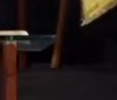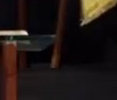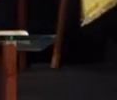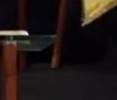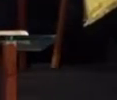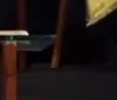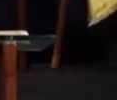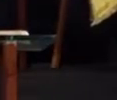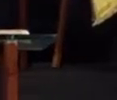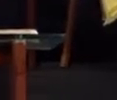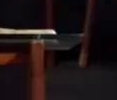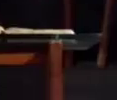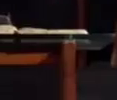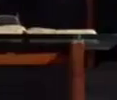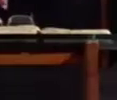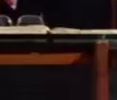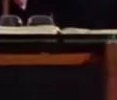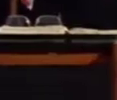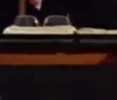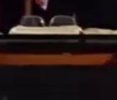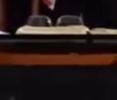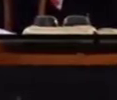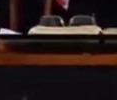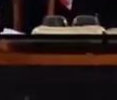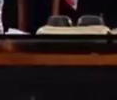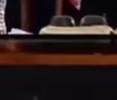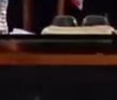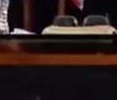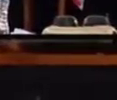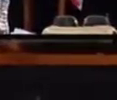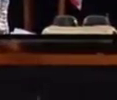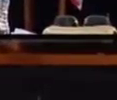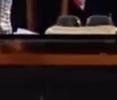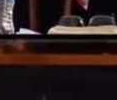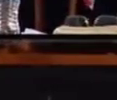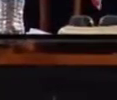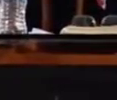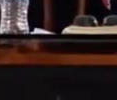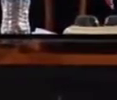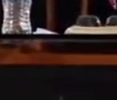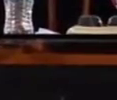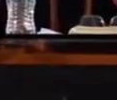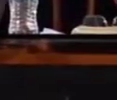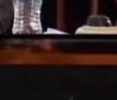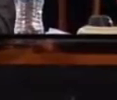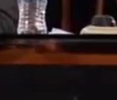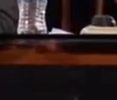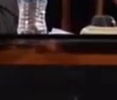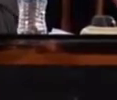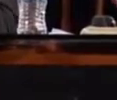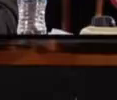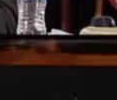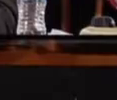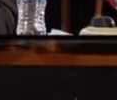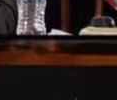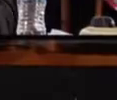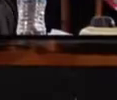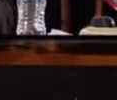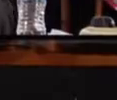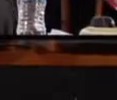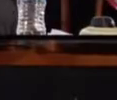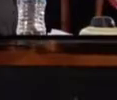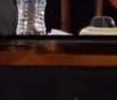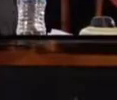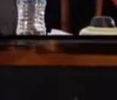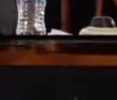God sent him a prophecy that would outline the future of the world to give you hope and to give